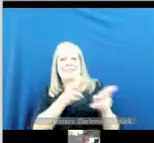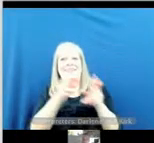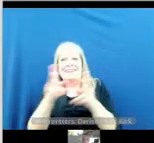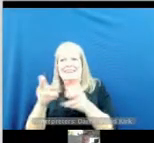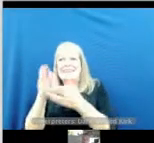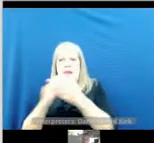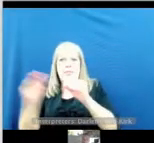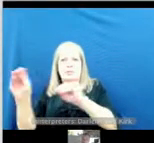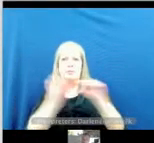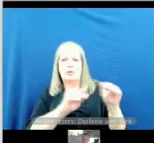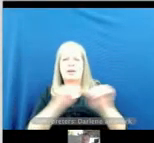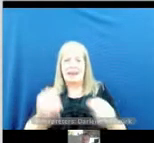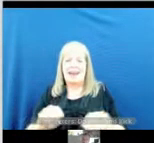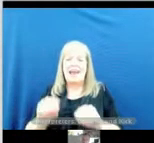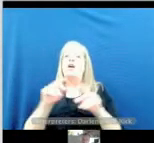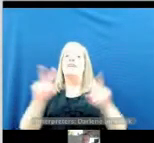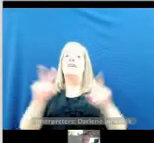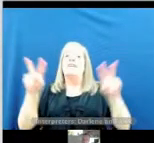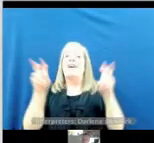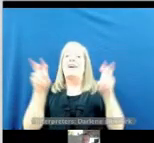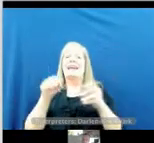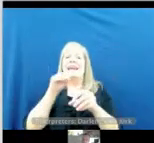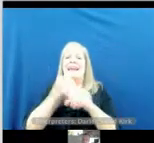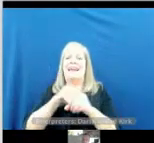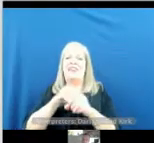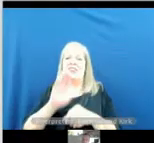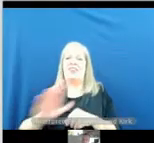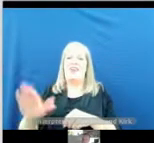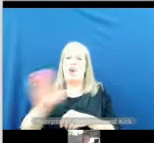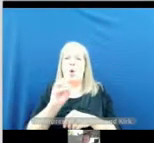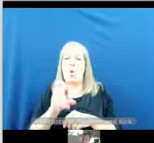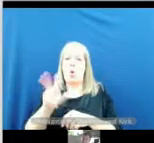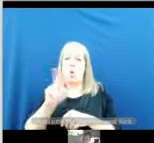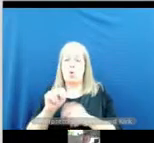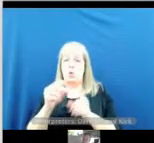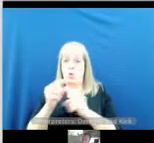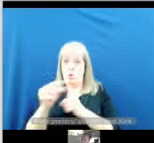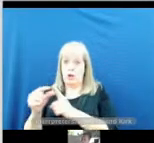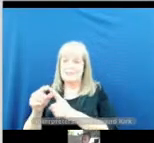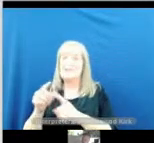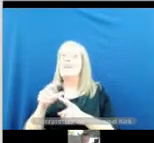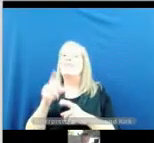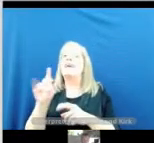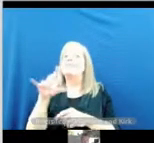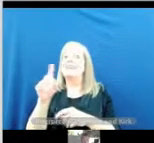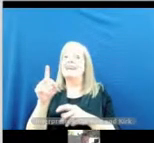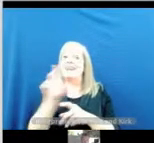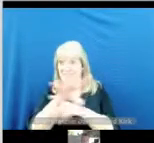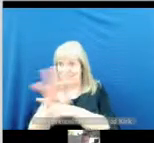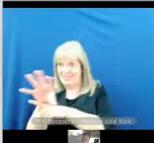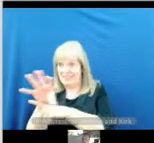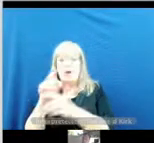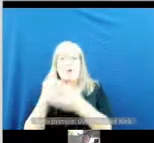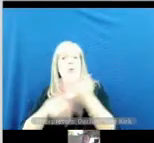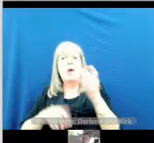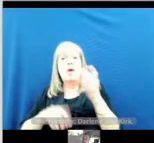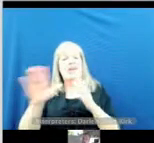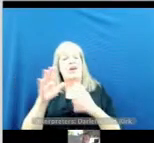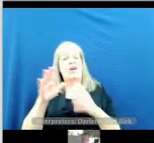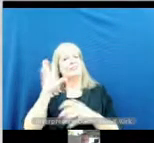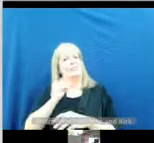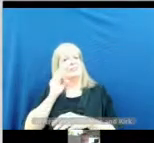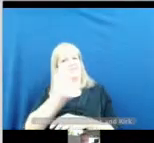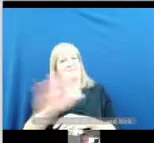Their Own Words, and they did direct interviews with deafblind individuals of varying life experiences, kind of telling their